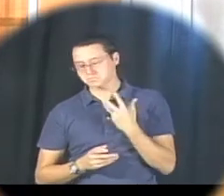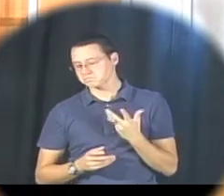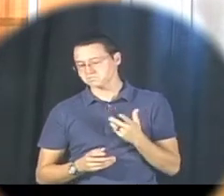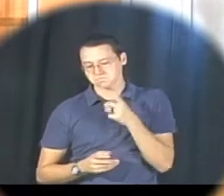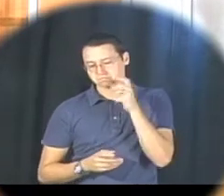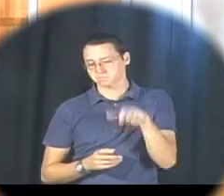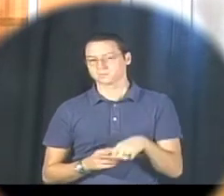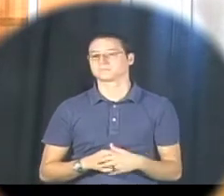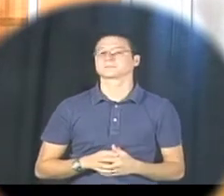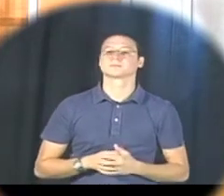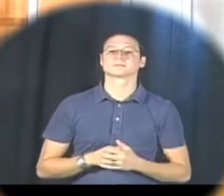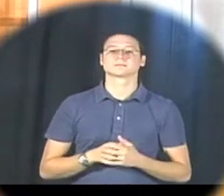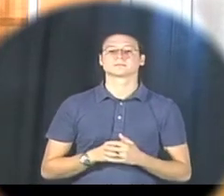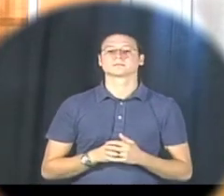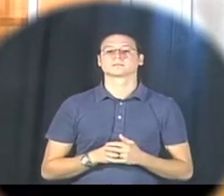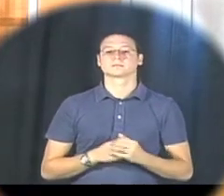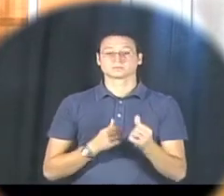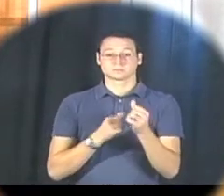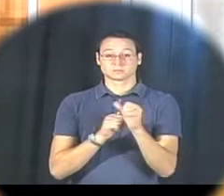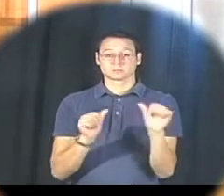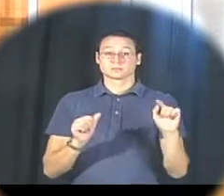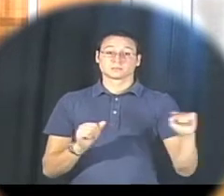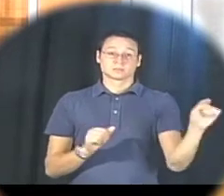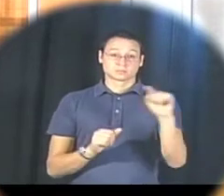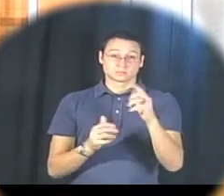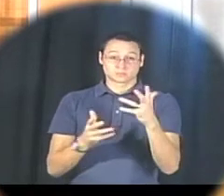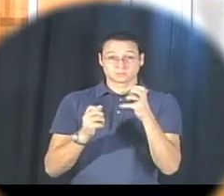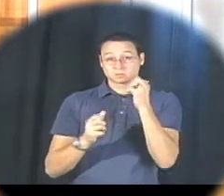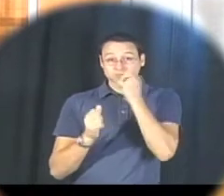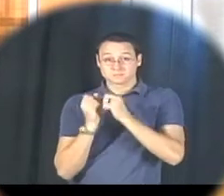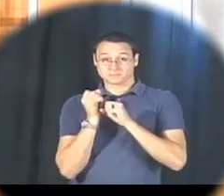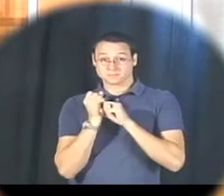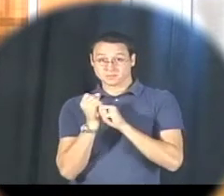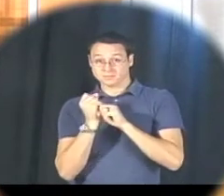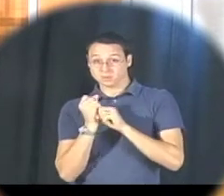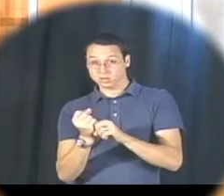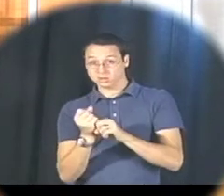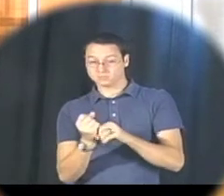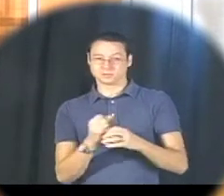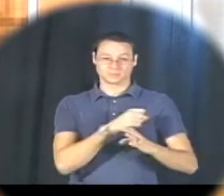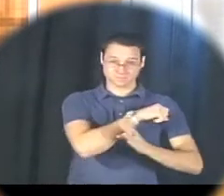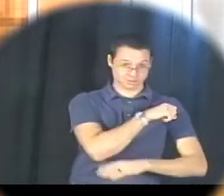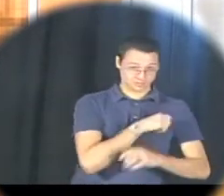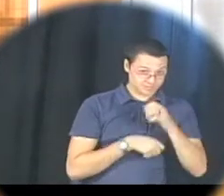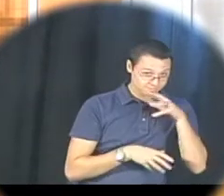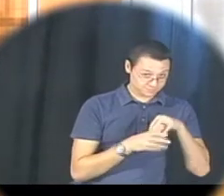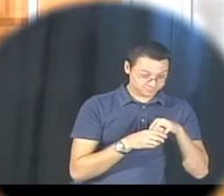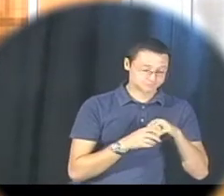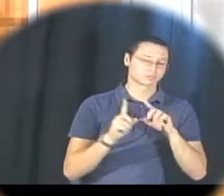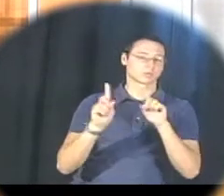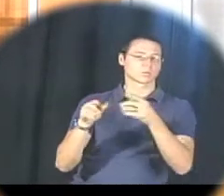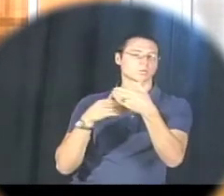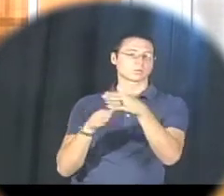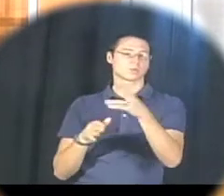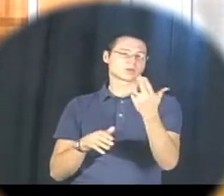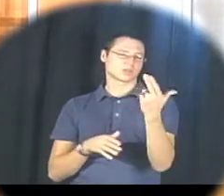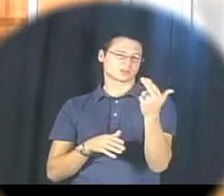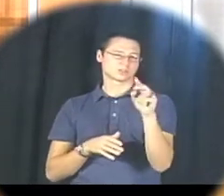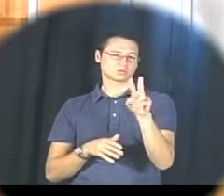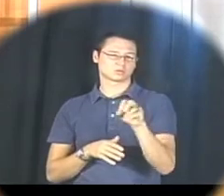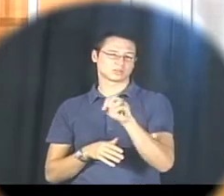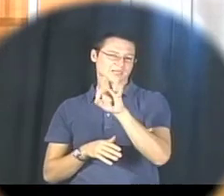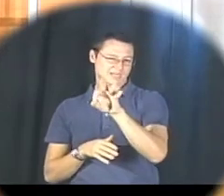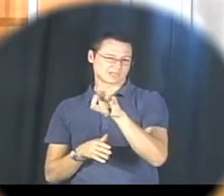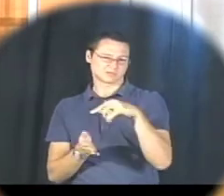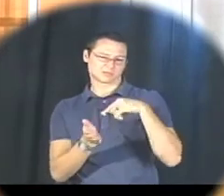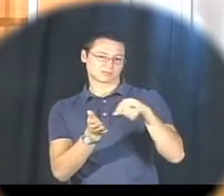join. Any girl wanting to play softball at Boone that did not play fall ball, stop by Coach Bradford's room, 13209, one day